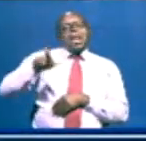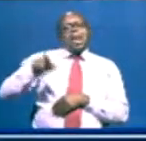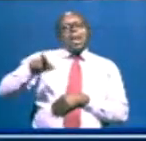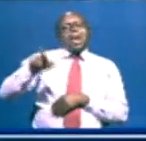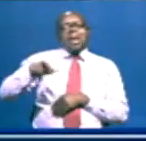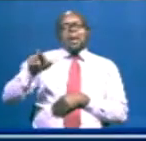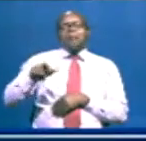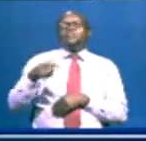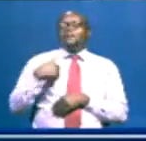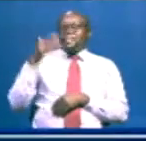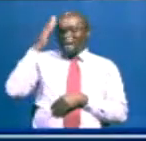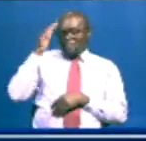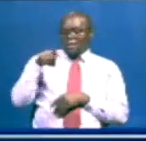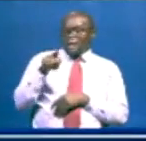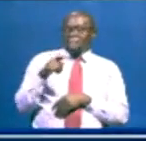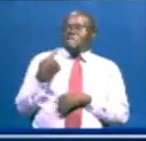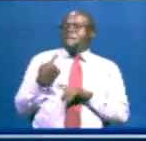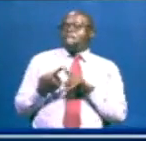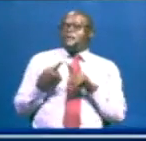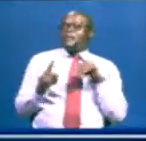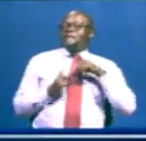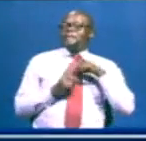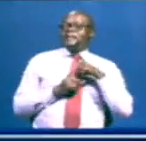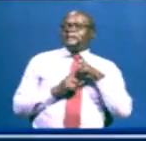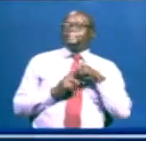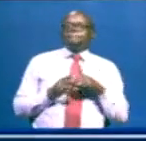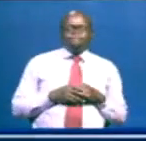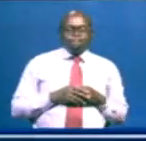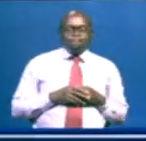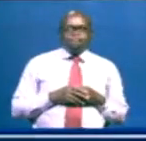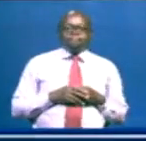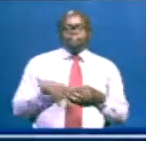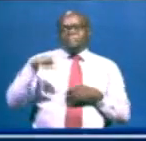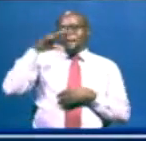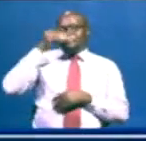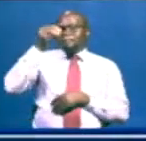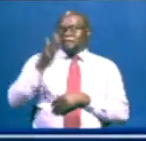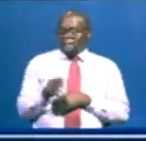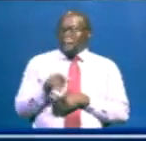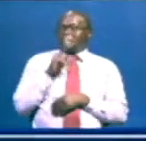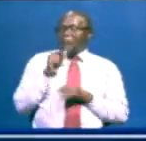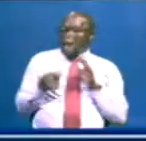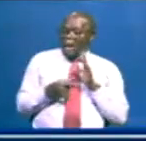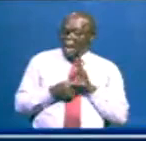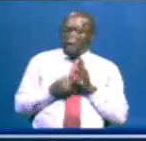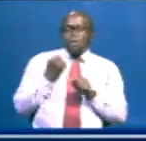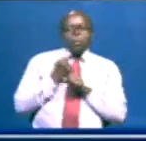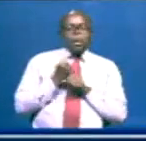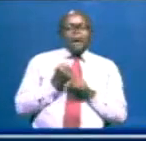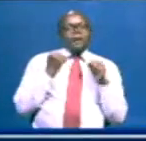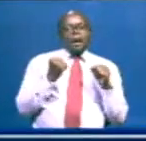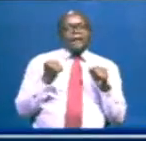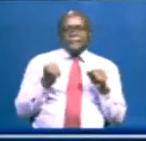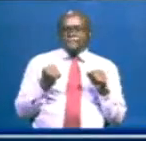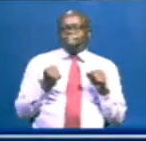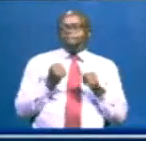I've known him for the last 6 years, Mr. Speaker. Mr. Speaker, Mr. Kullow is a very hard-working